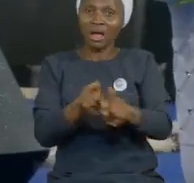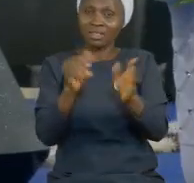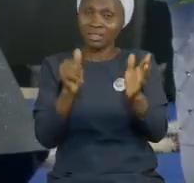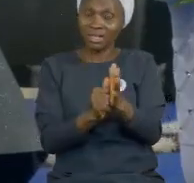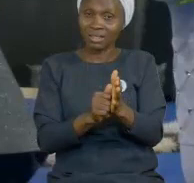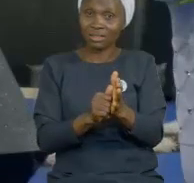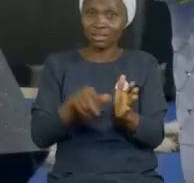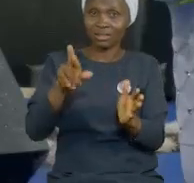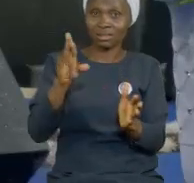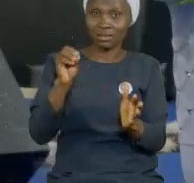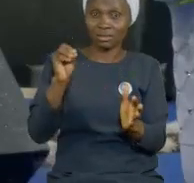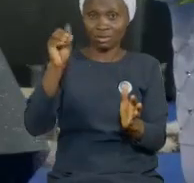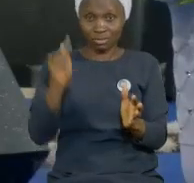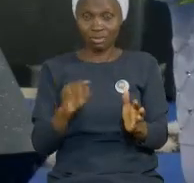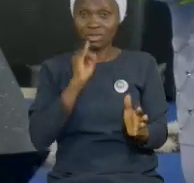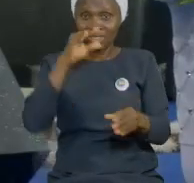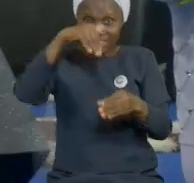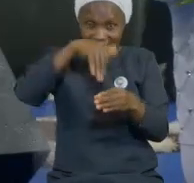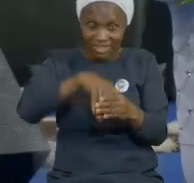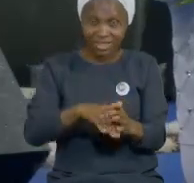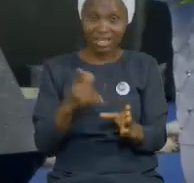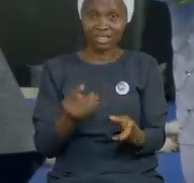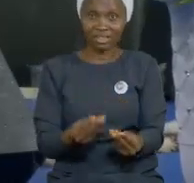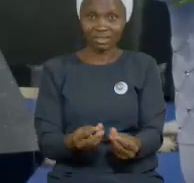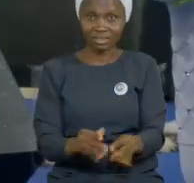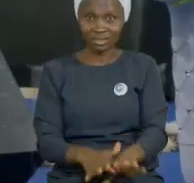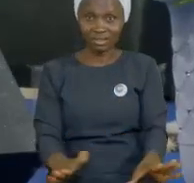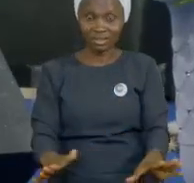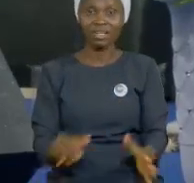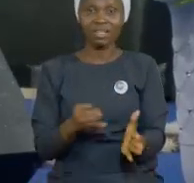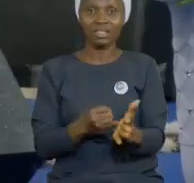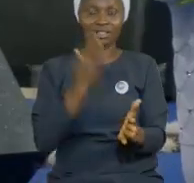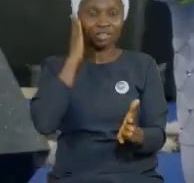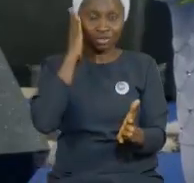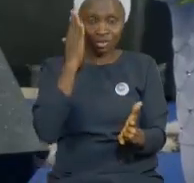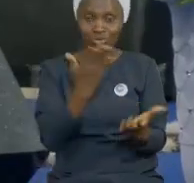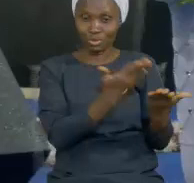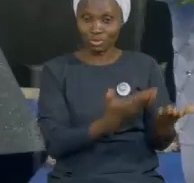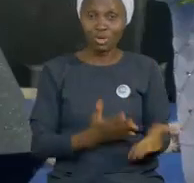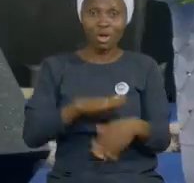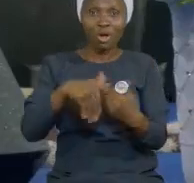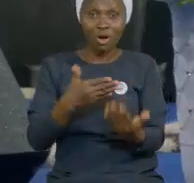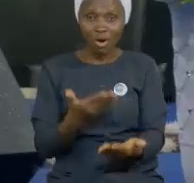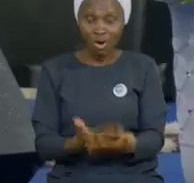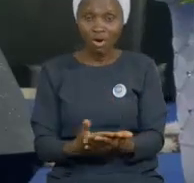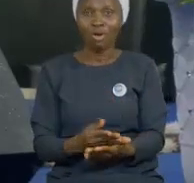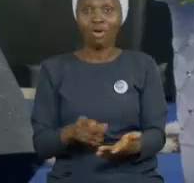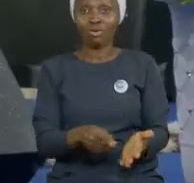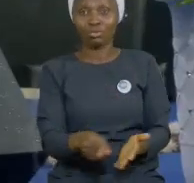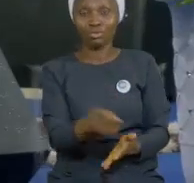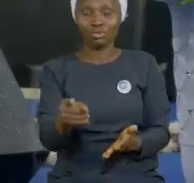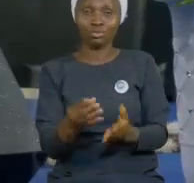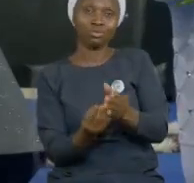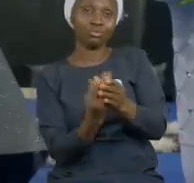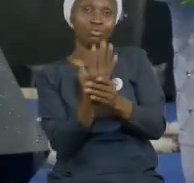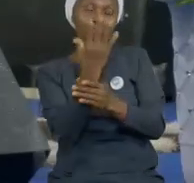soil, it will bring forth all those branches and all those fruits and all those sicknesses